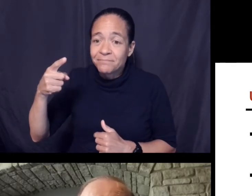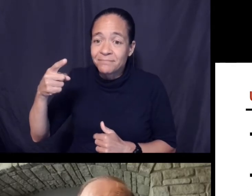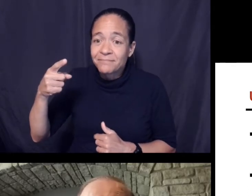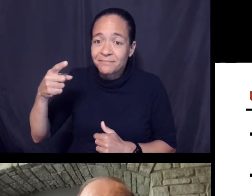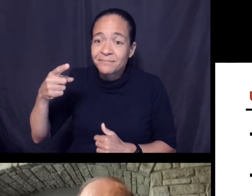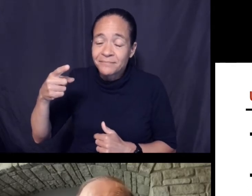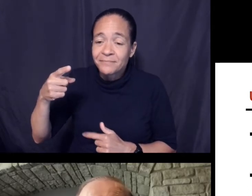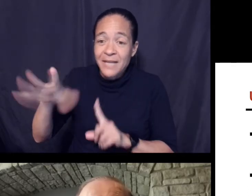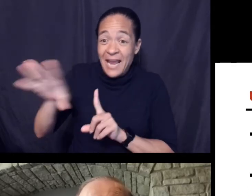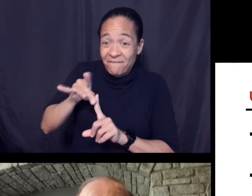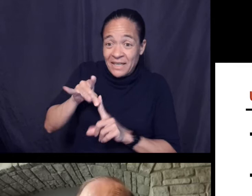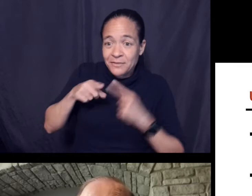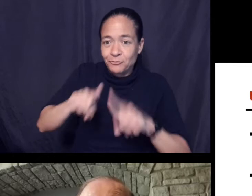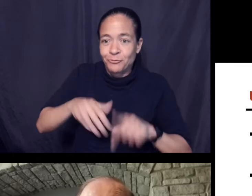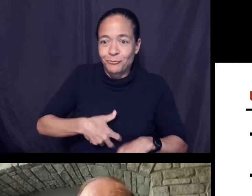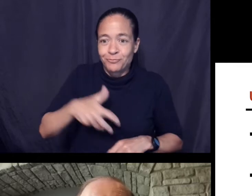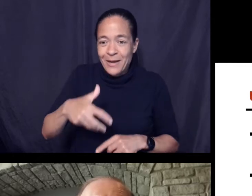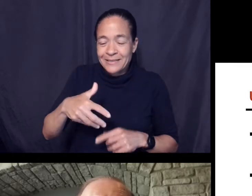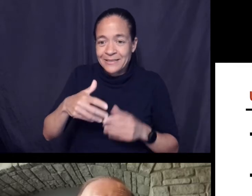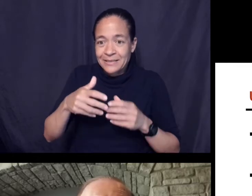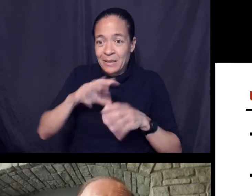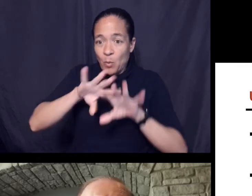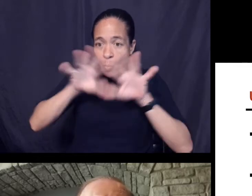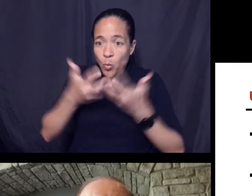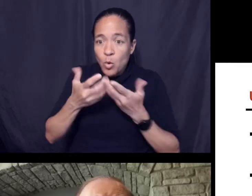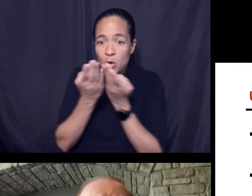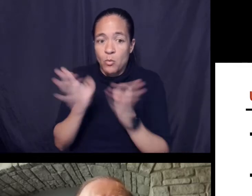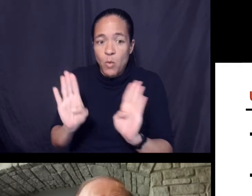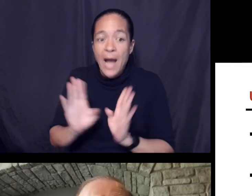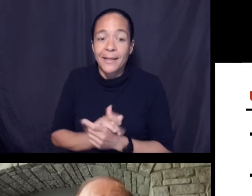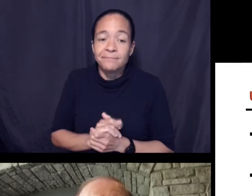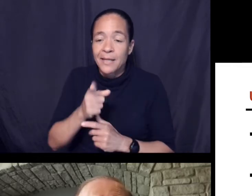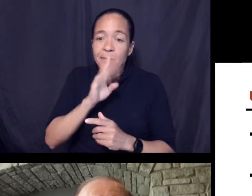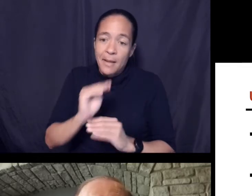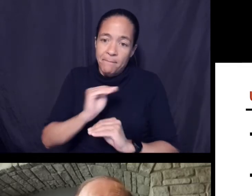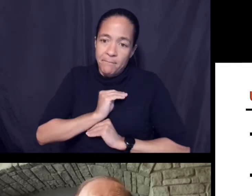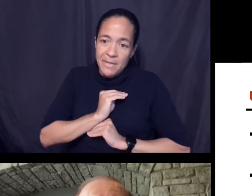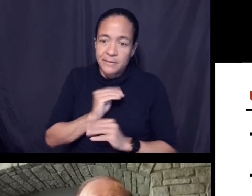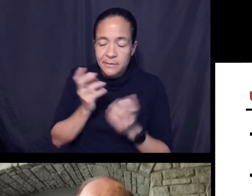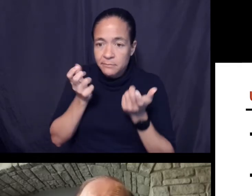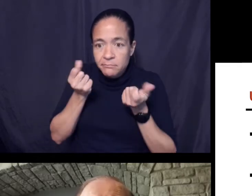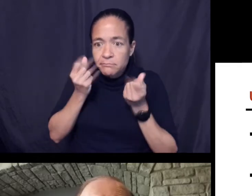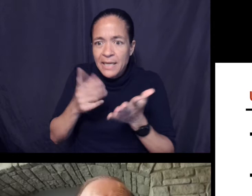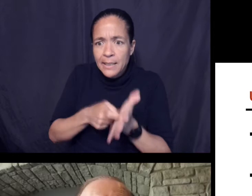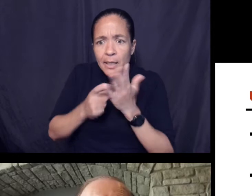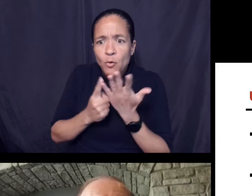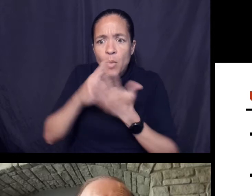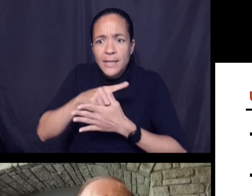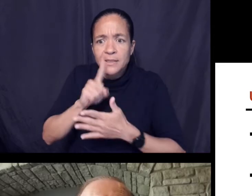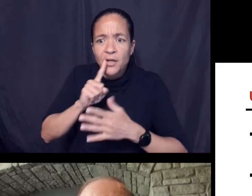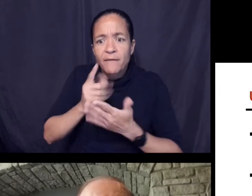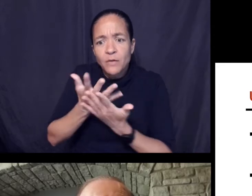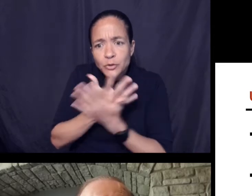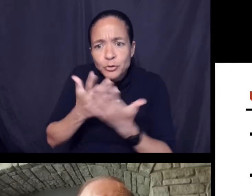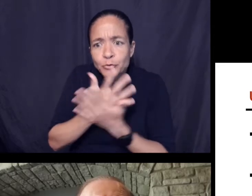worldwide. So congenital CMV infection meets many of the criteria for screening, allowing for early detection